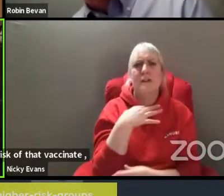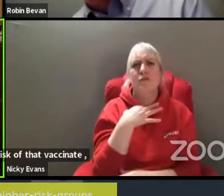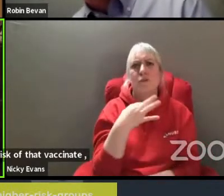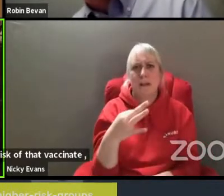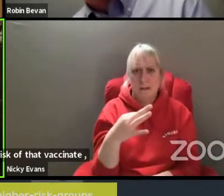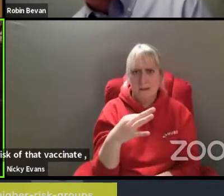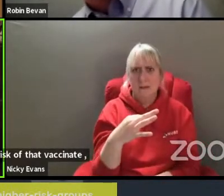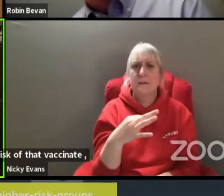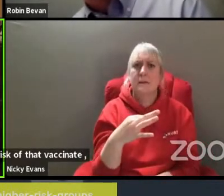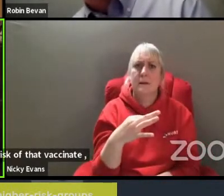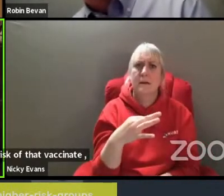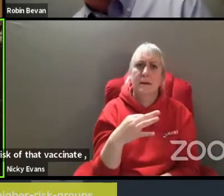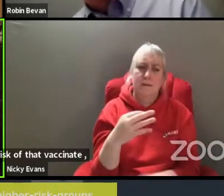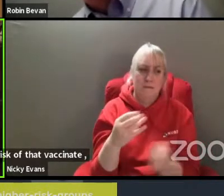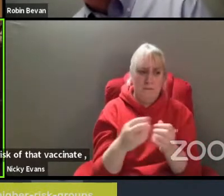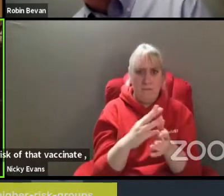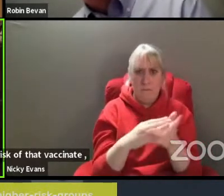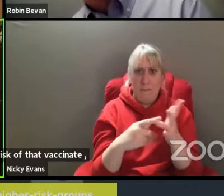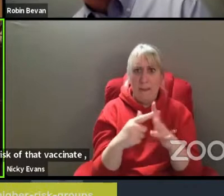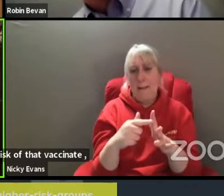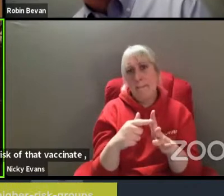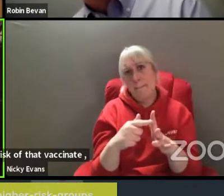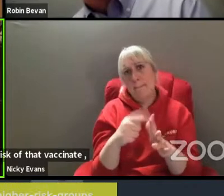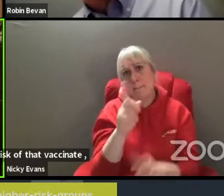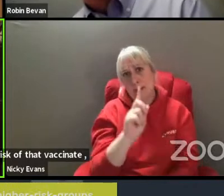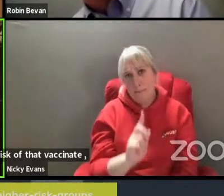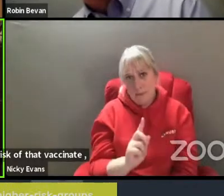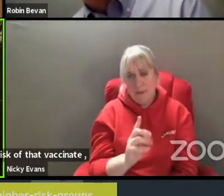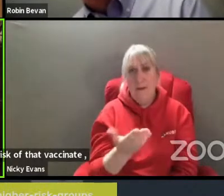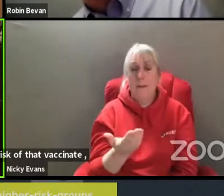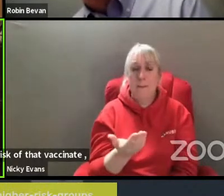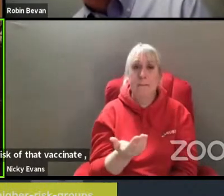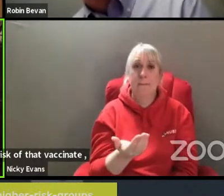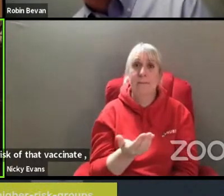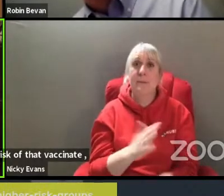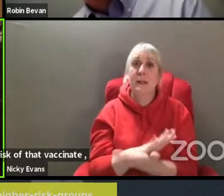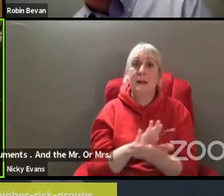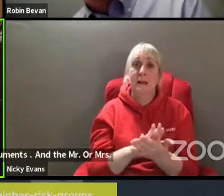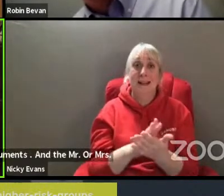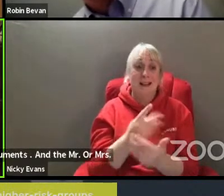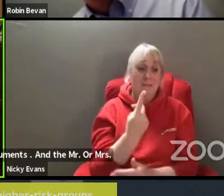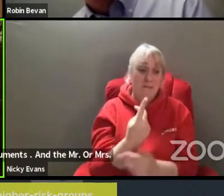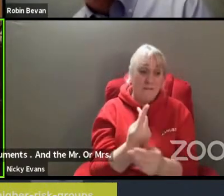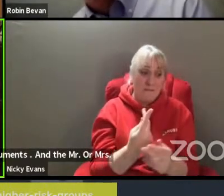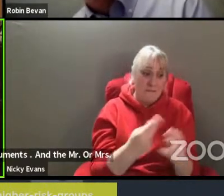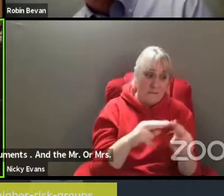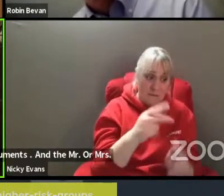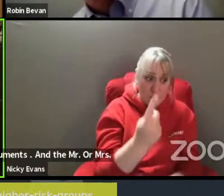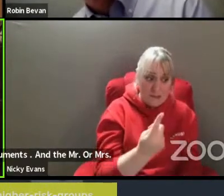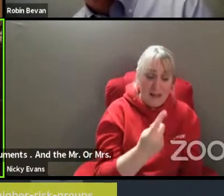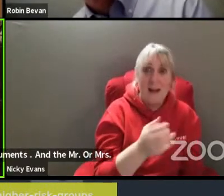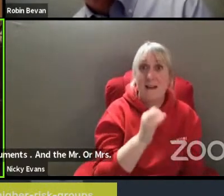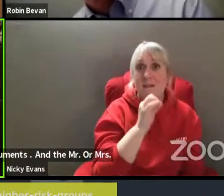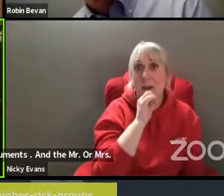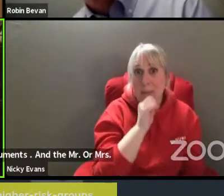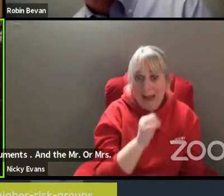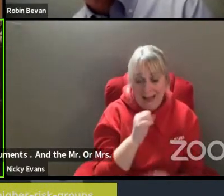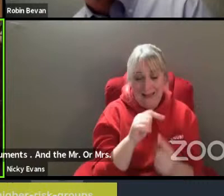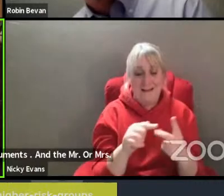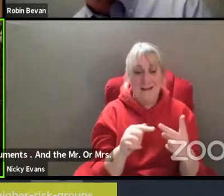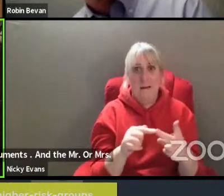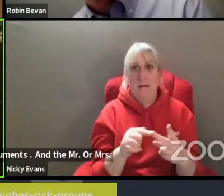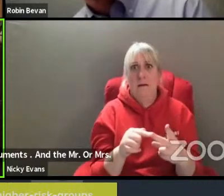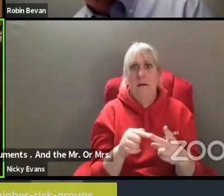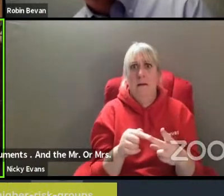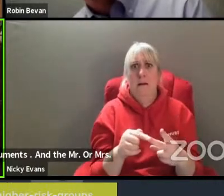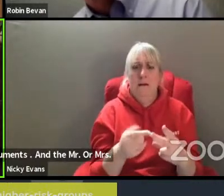tell us, around BAME, which adds on to the risks of, if you are a man, and adds on to the risk of age. And it's something that your